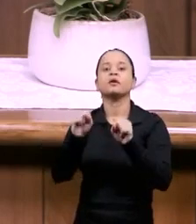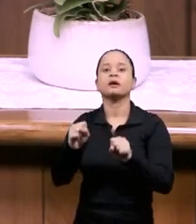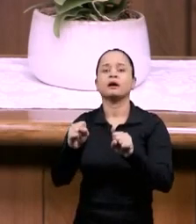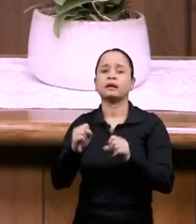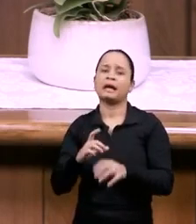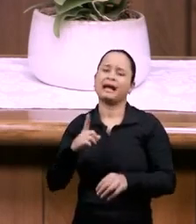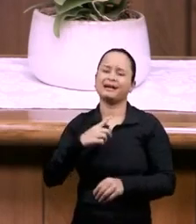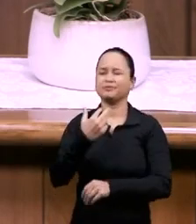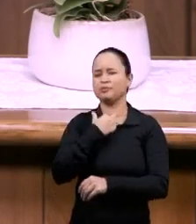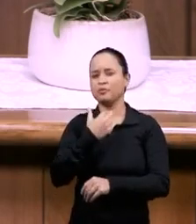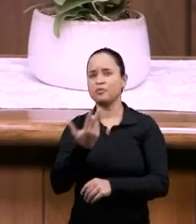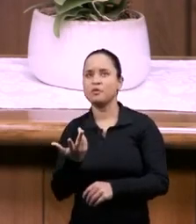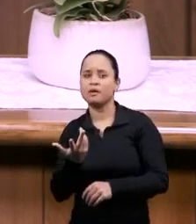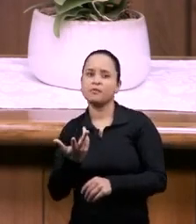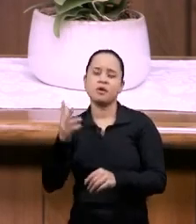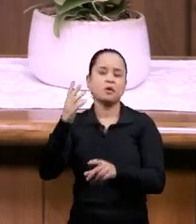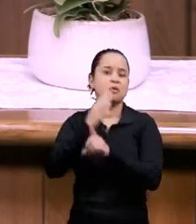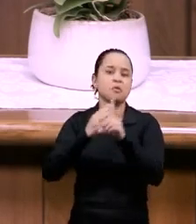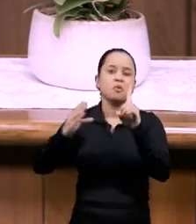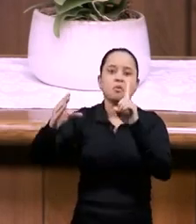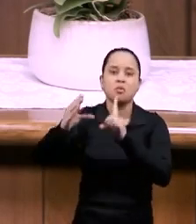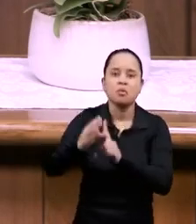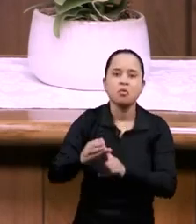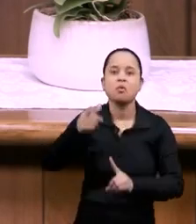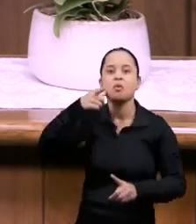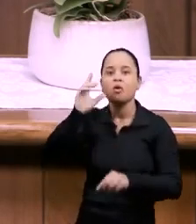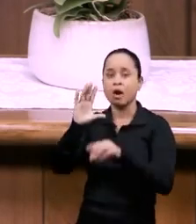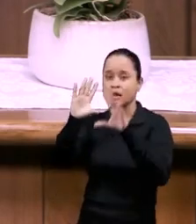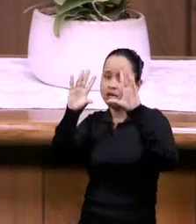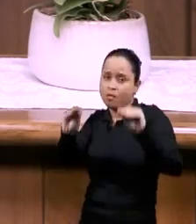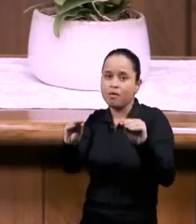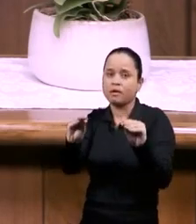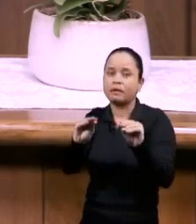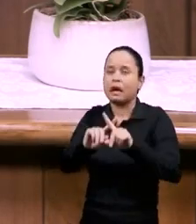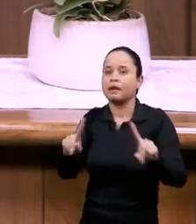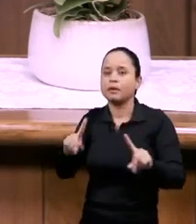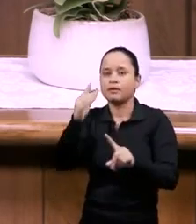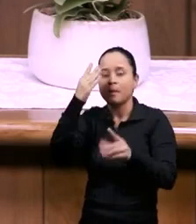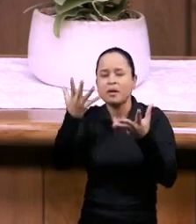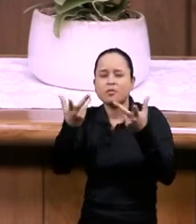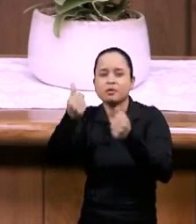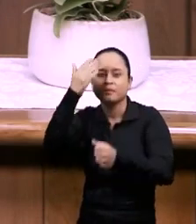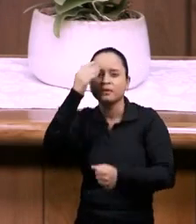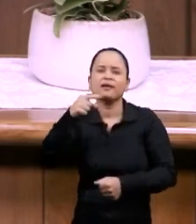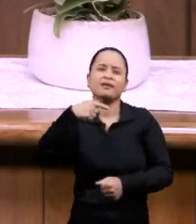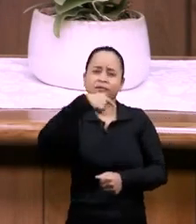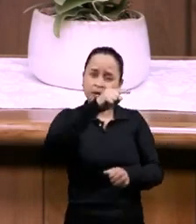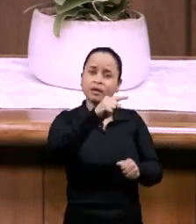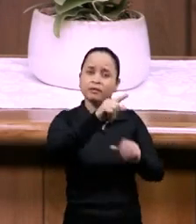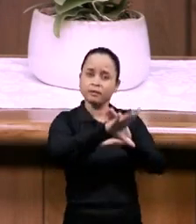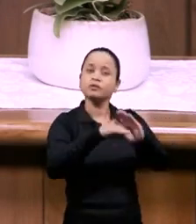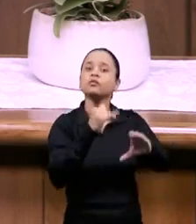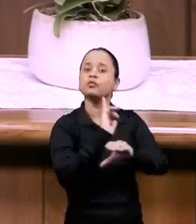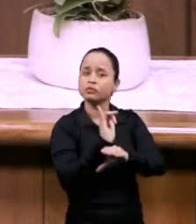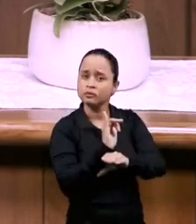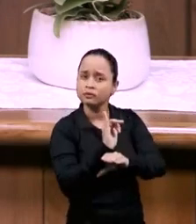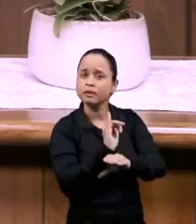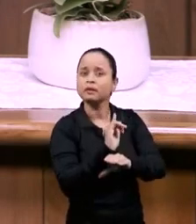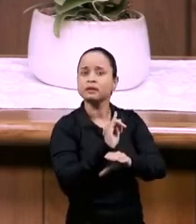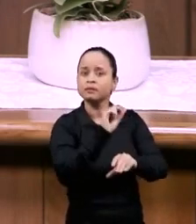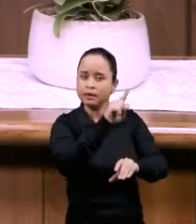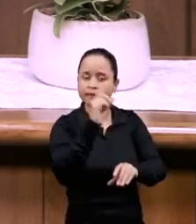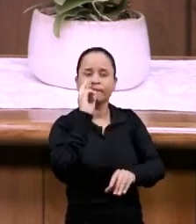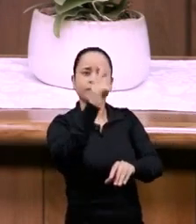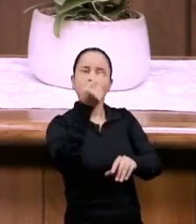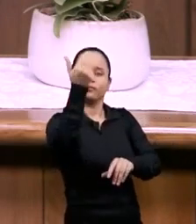oh, and if I couldn't watch the service last night, it was marvelous. I found out about it, but you can go back and watch it. And if you watch it once, watch